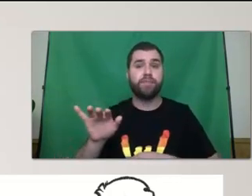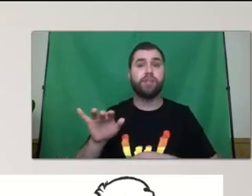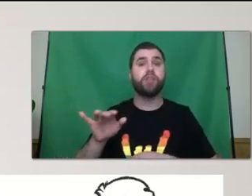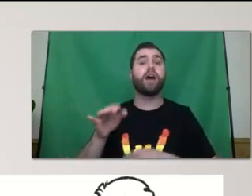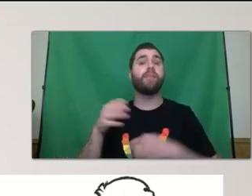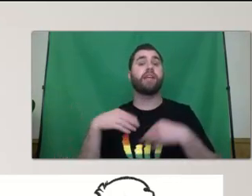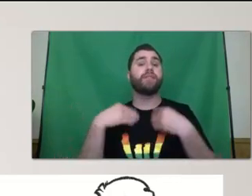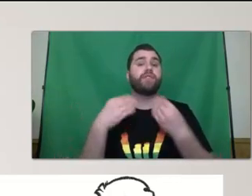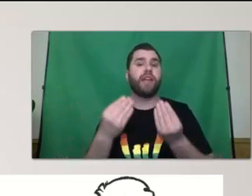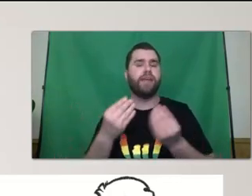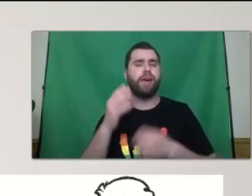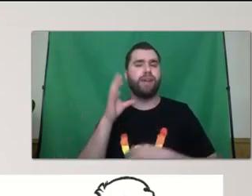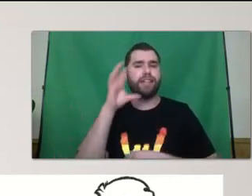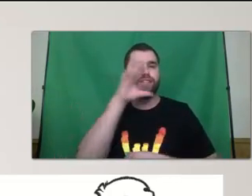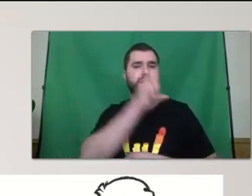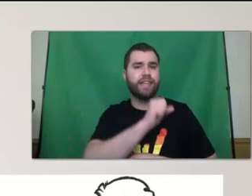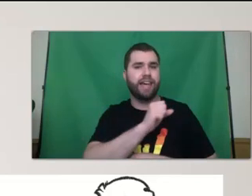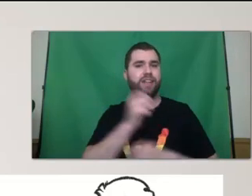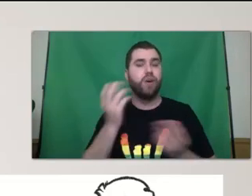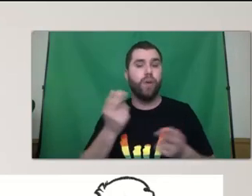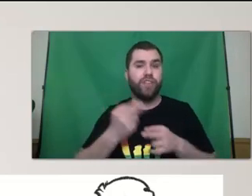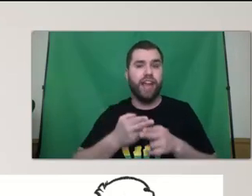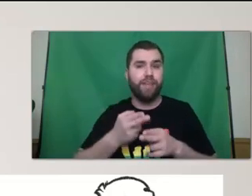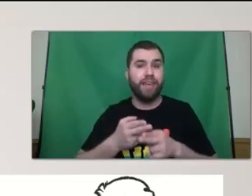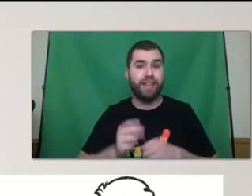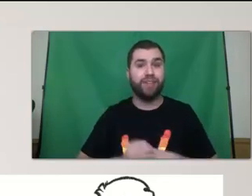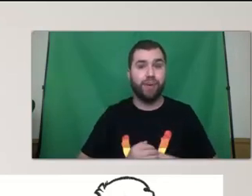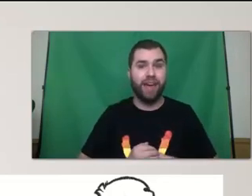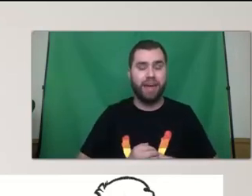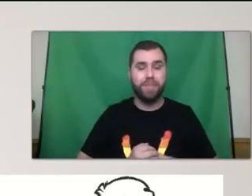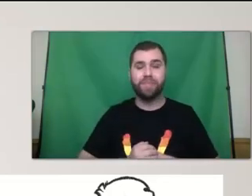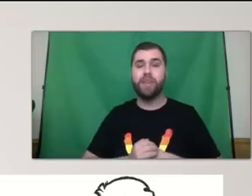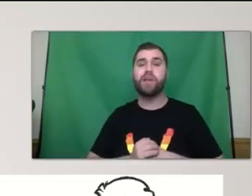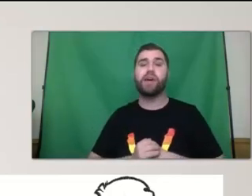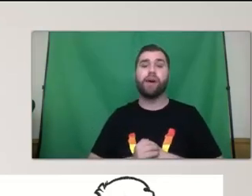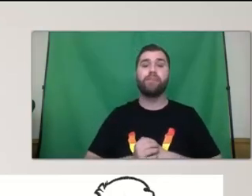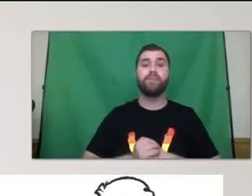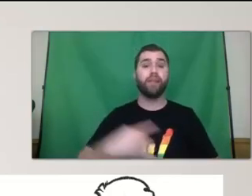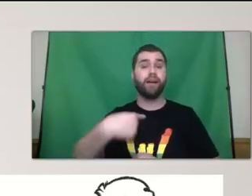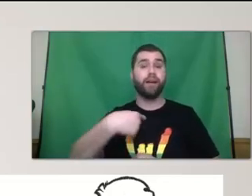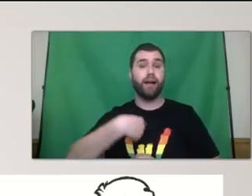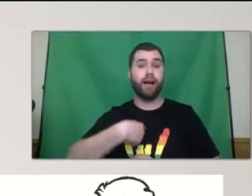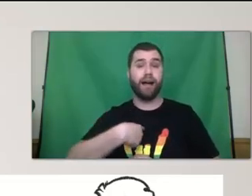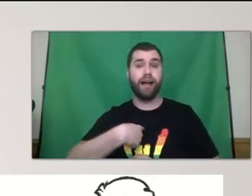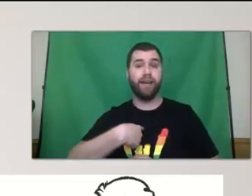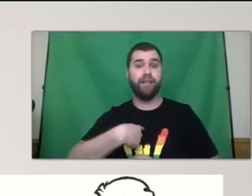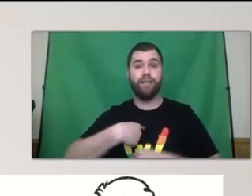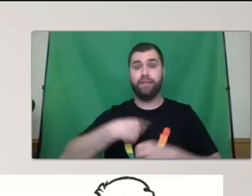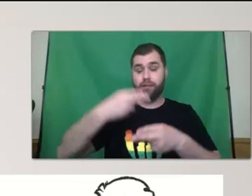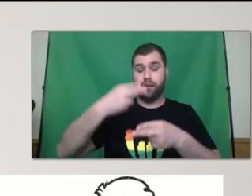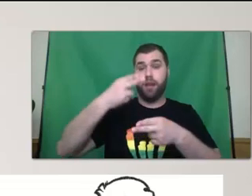name. So I'm going to give you a name. I want to see if you can guess what the name is. Okay, here we go. I,